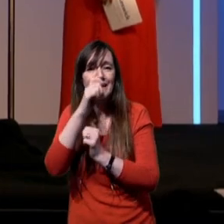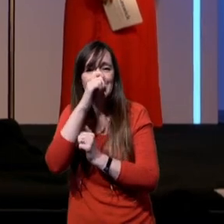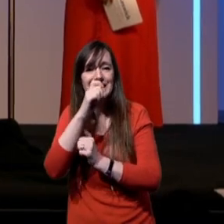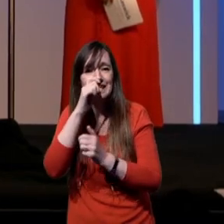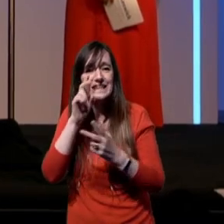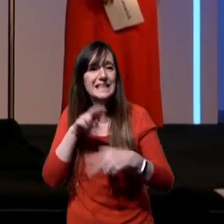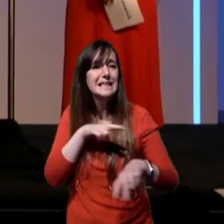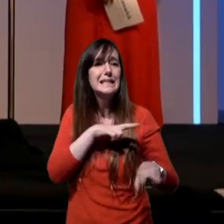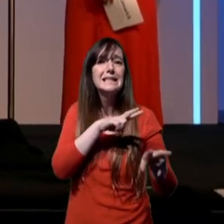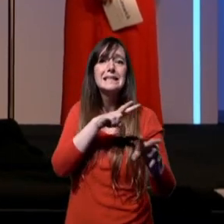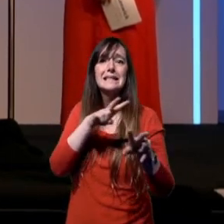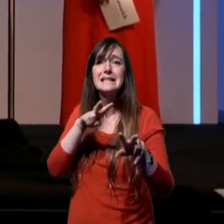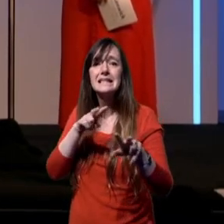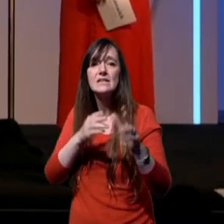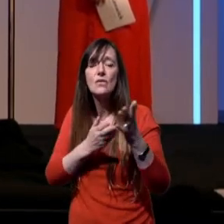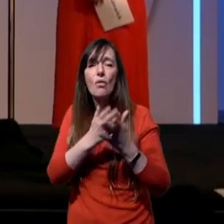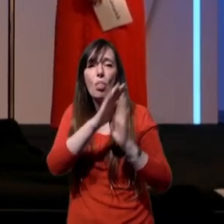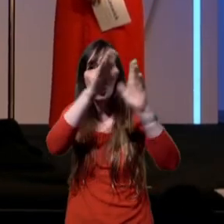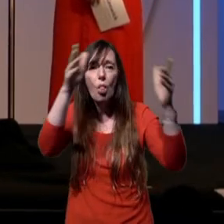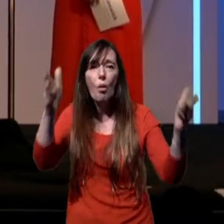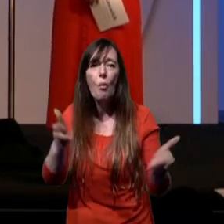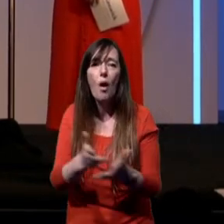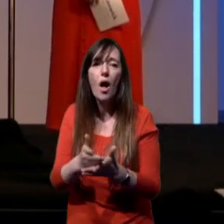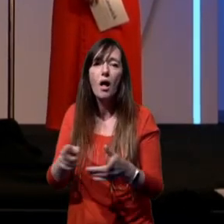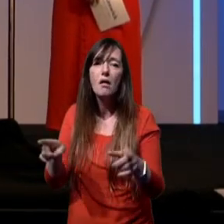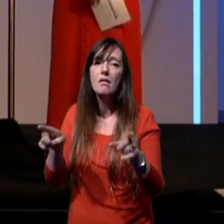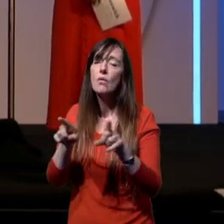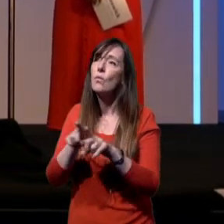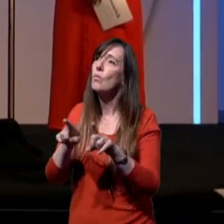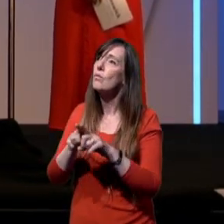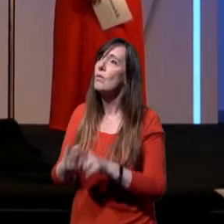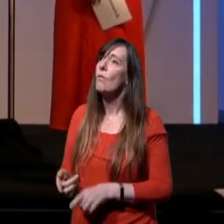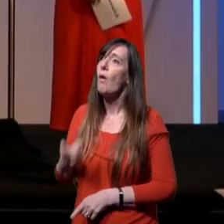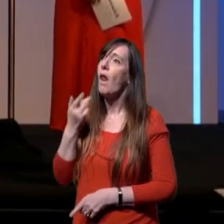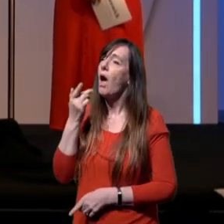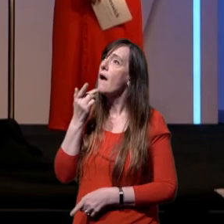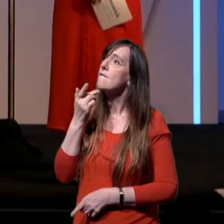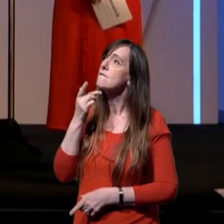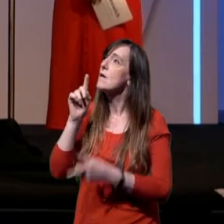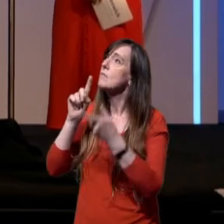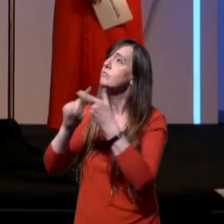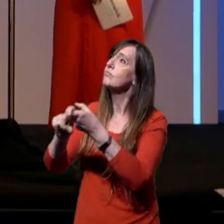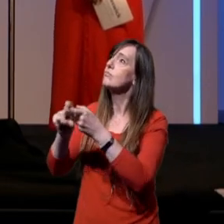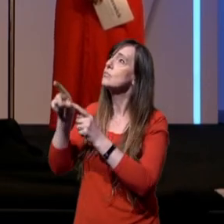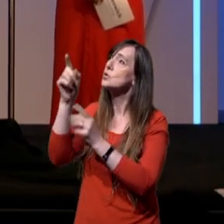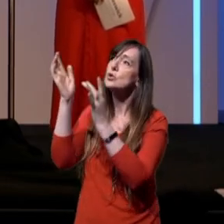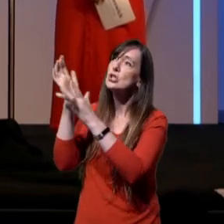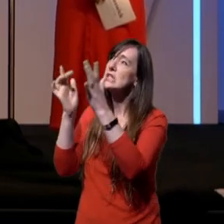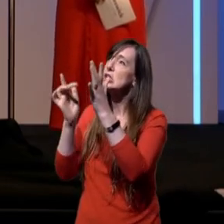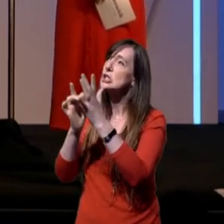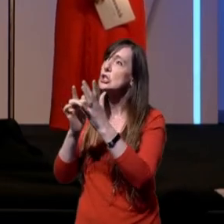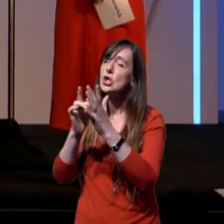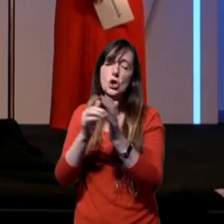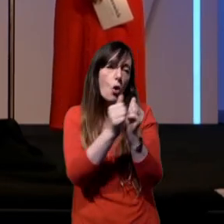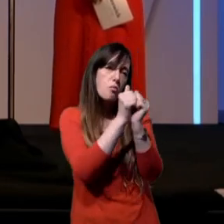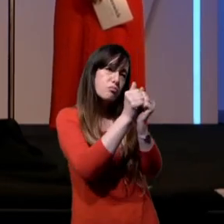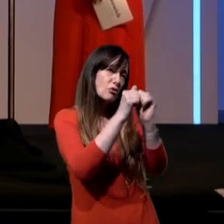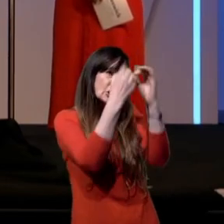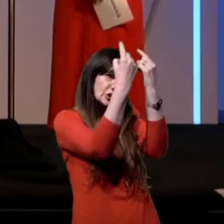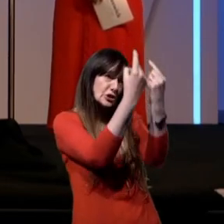eyes on life with you, Jesus. Not trinkets, but the crown of